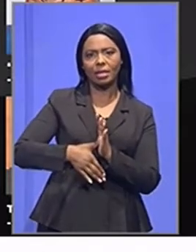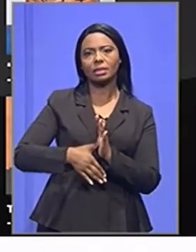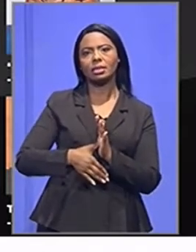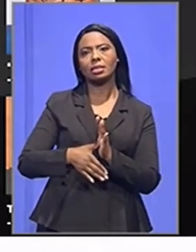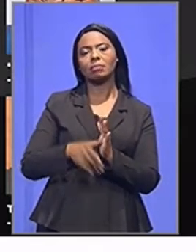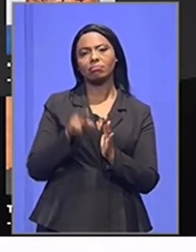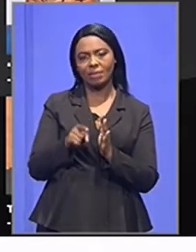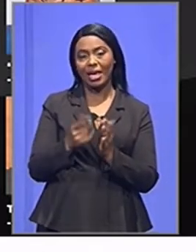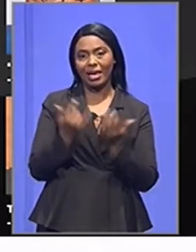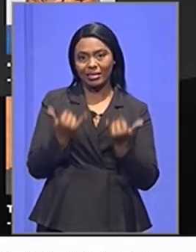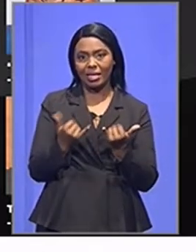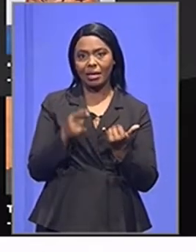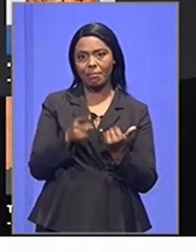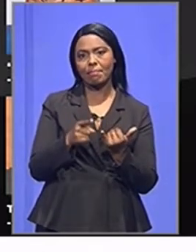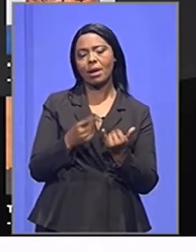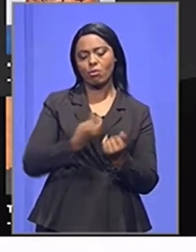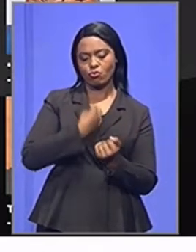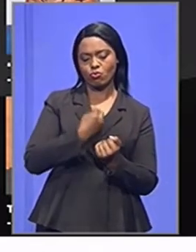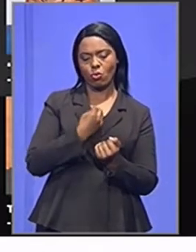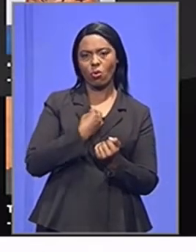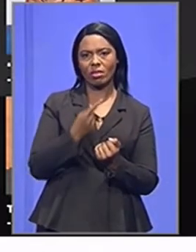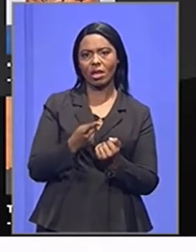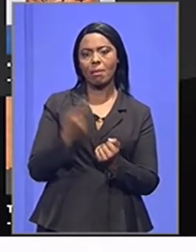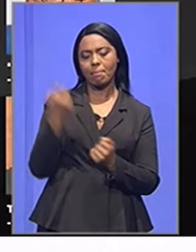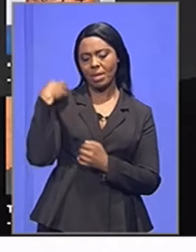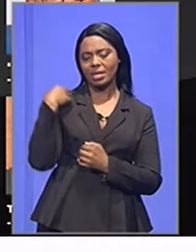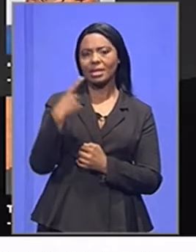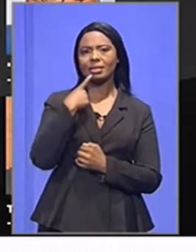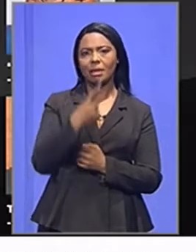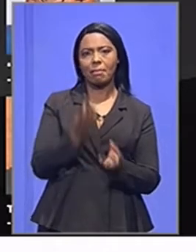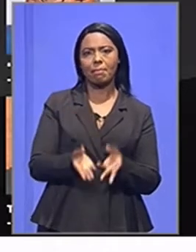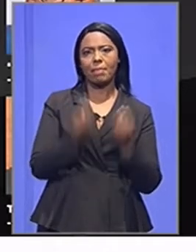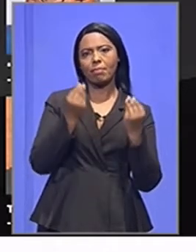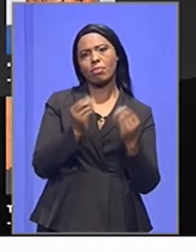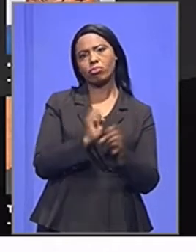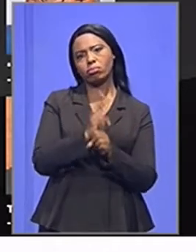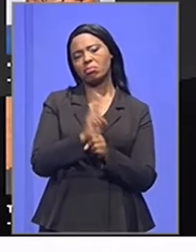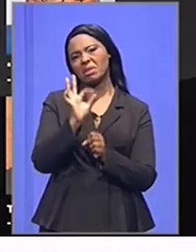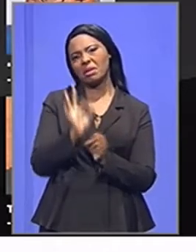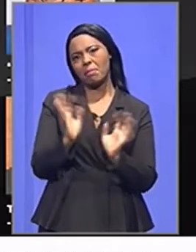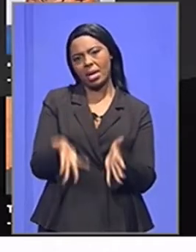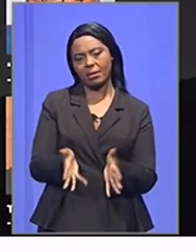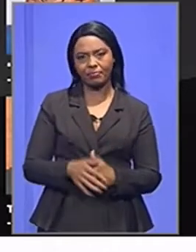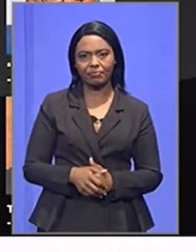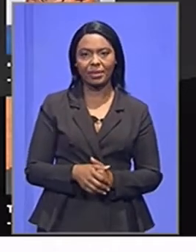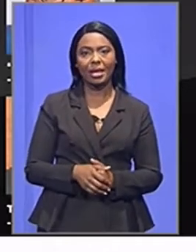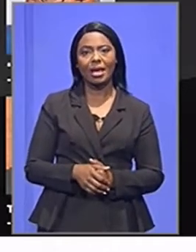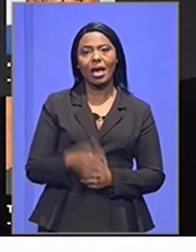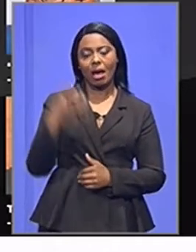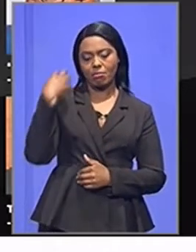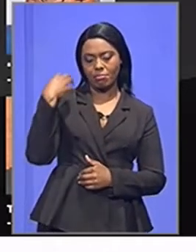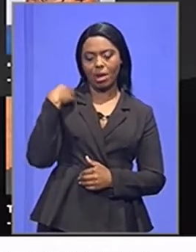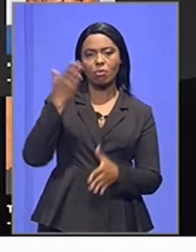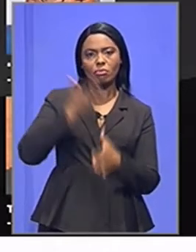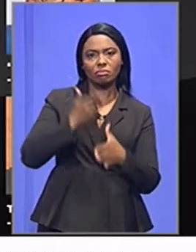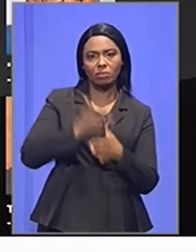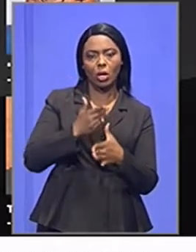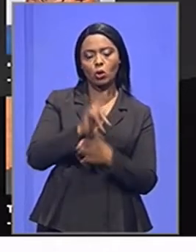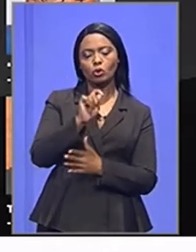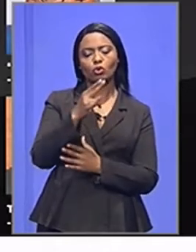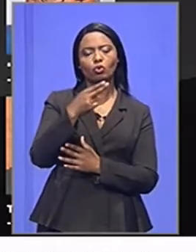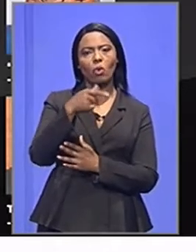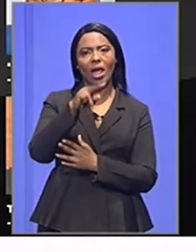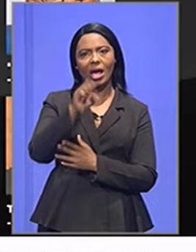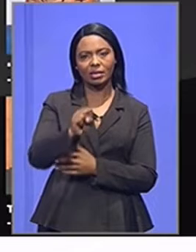Maiteng Kwana Mashabane o bone tiragatso ya dipersente tse 21 tsa neng a ditotile. Tona ya ditiro Thula Senqesi